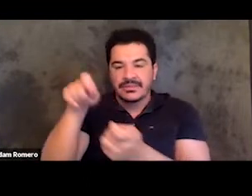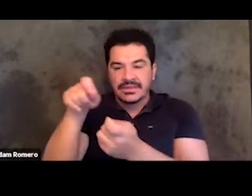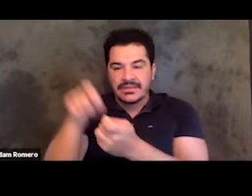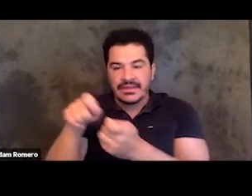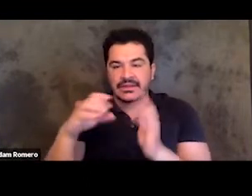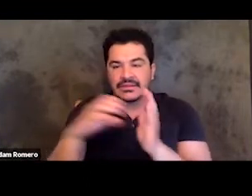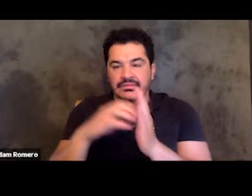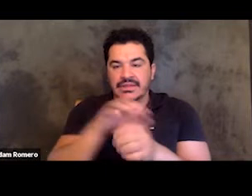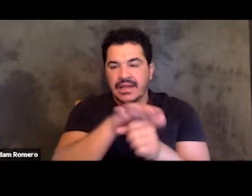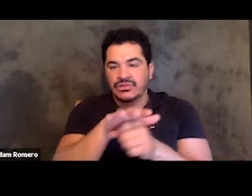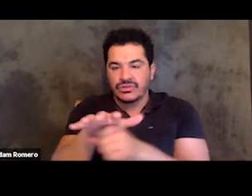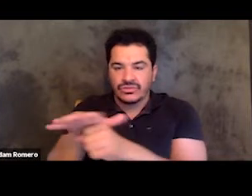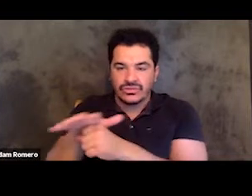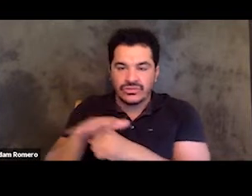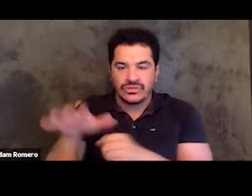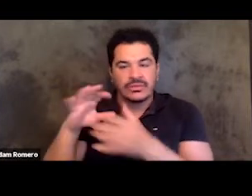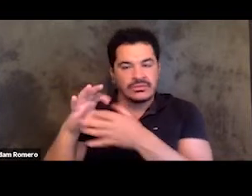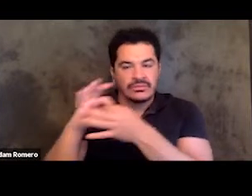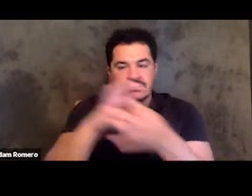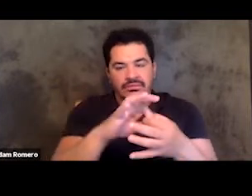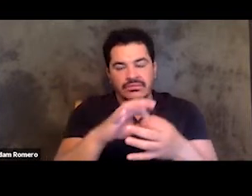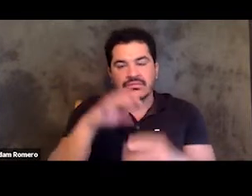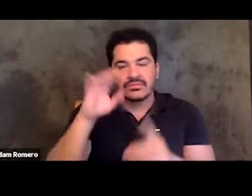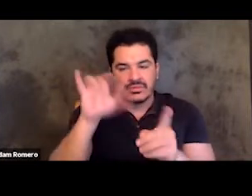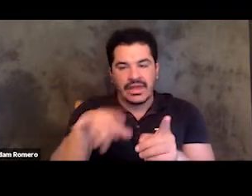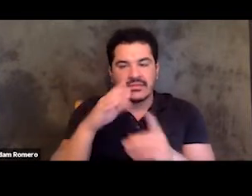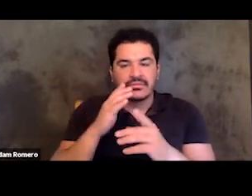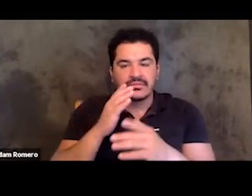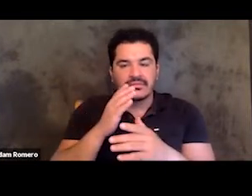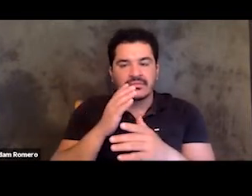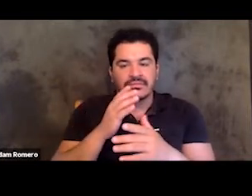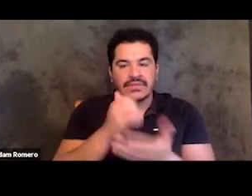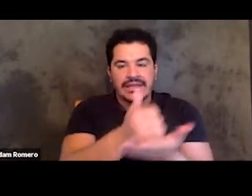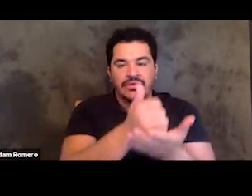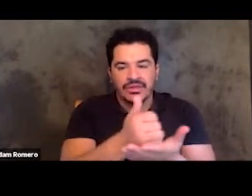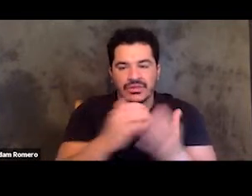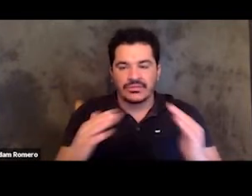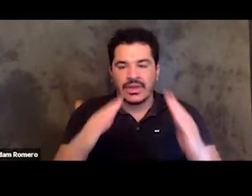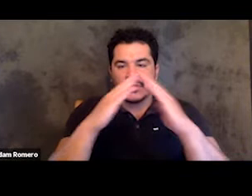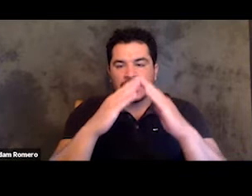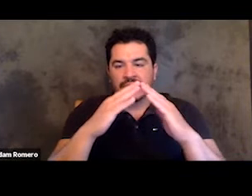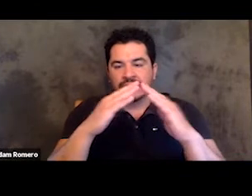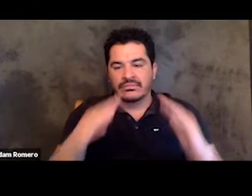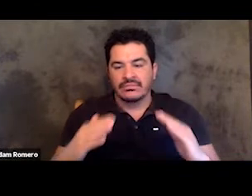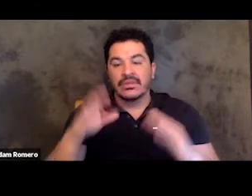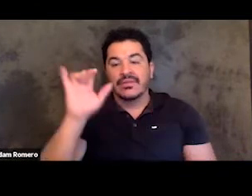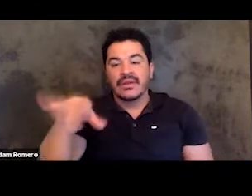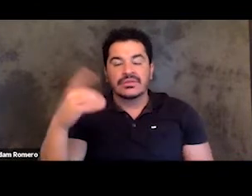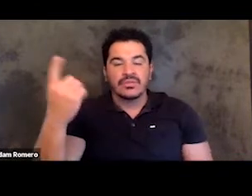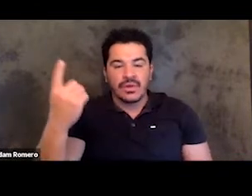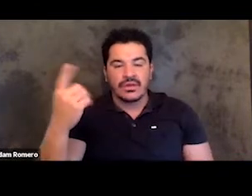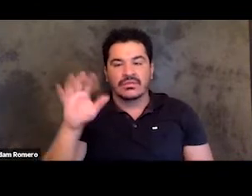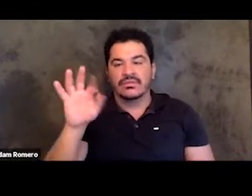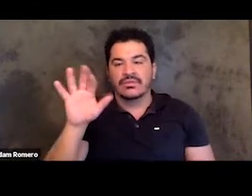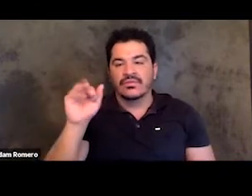to the IASC intervention pyramid, which, if you recall, was one of the frameworks that we talked about in section